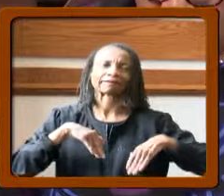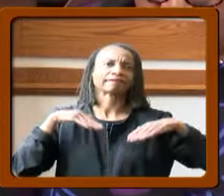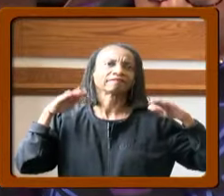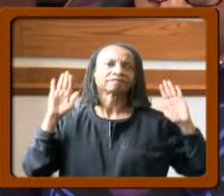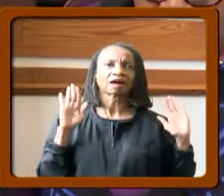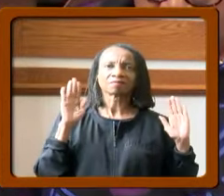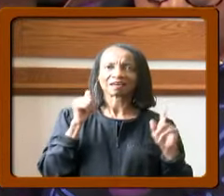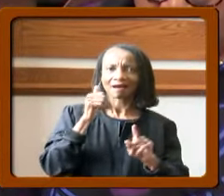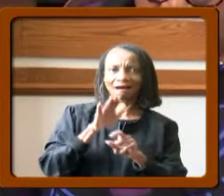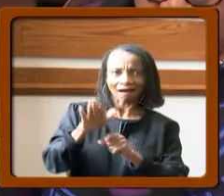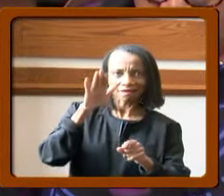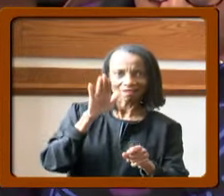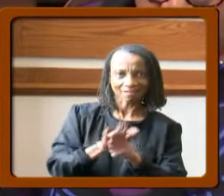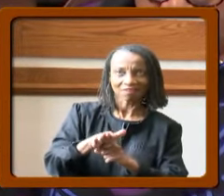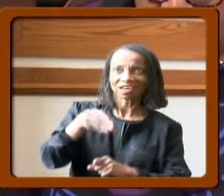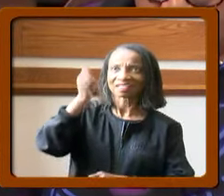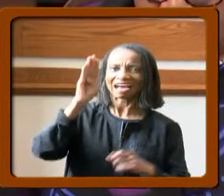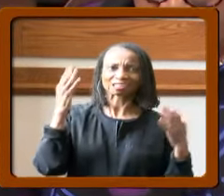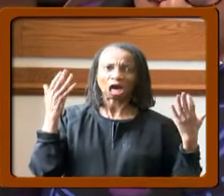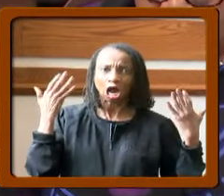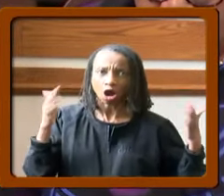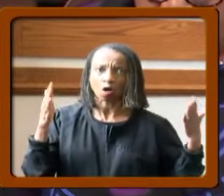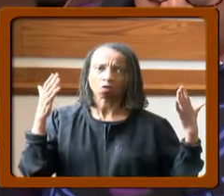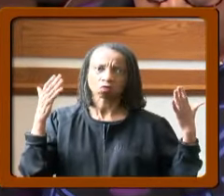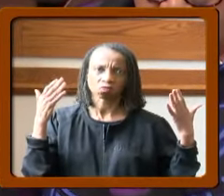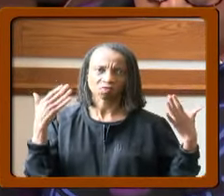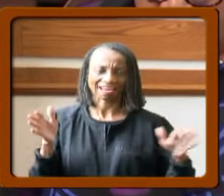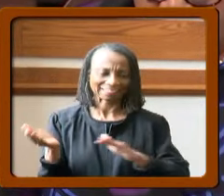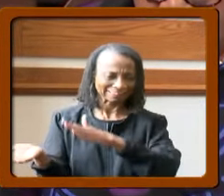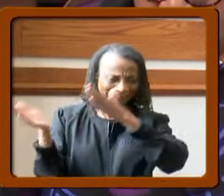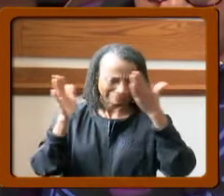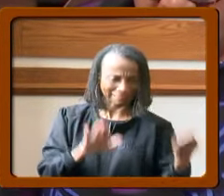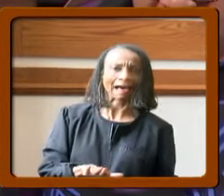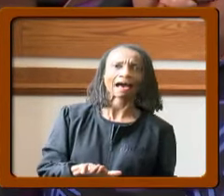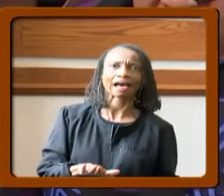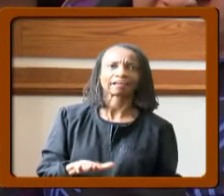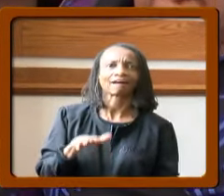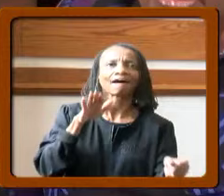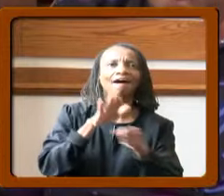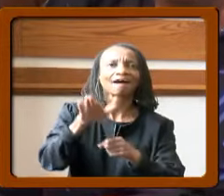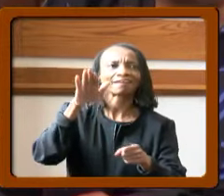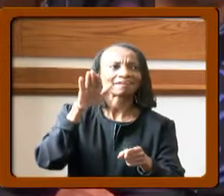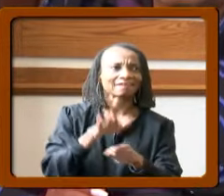enough, done enough. God has already died enough.